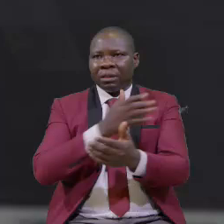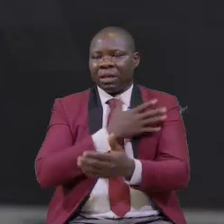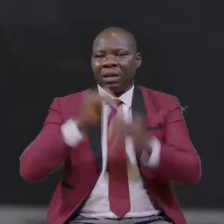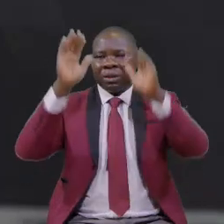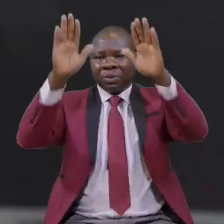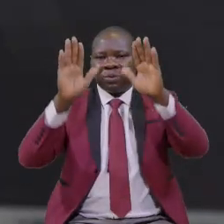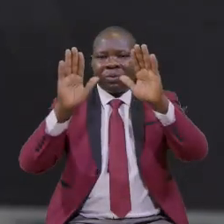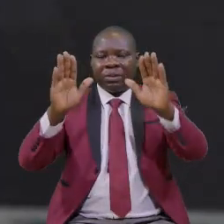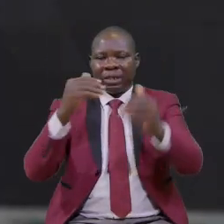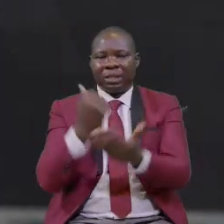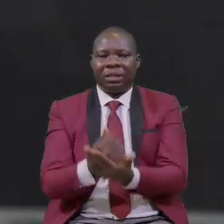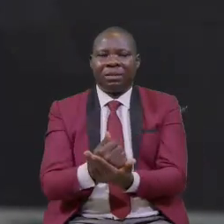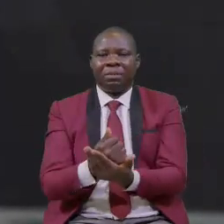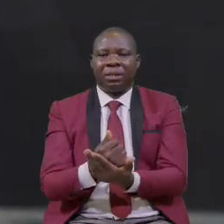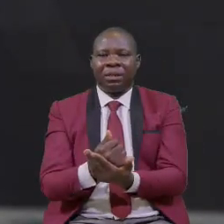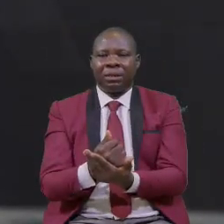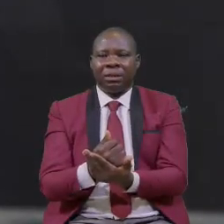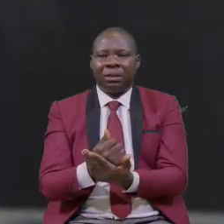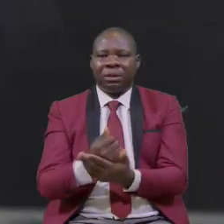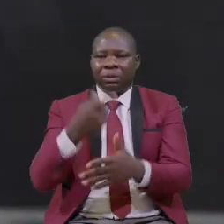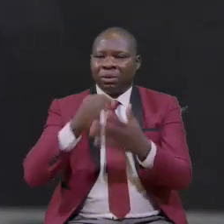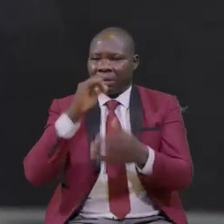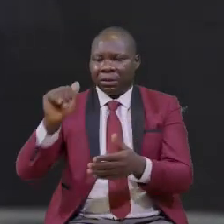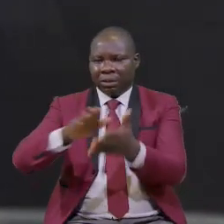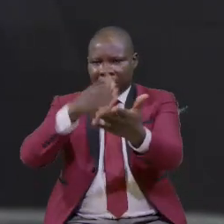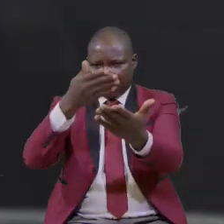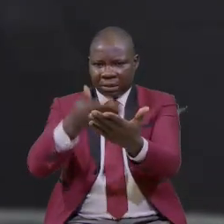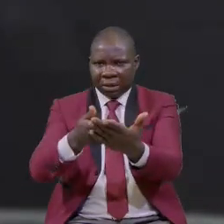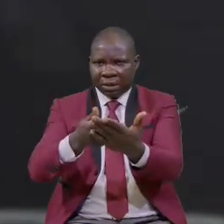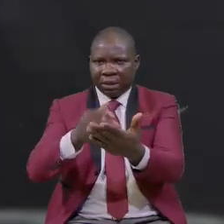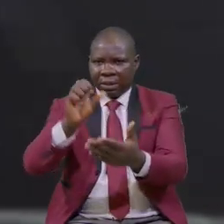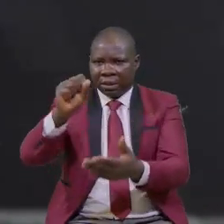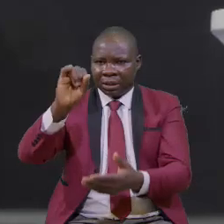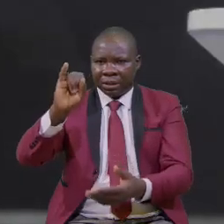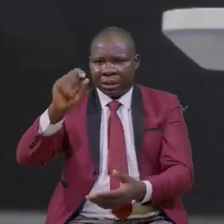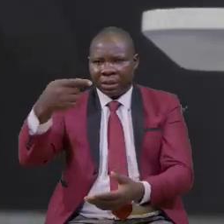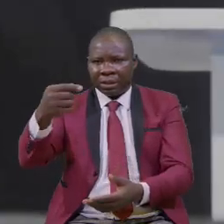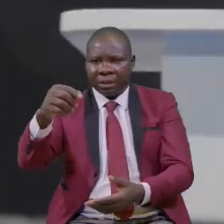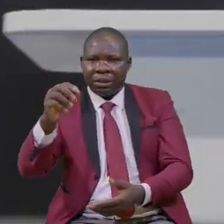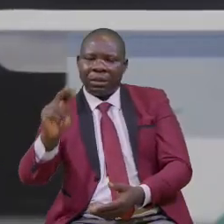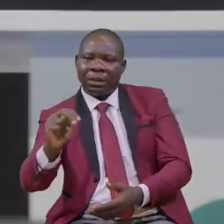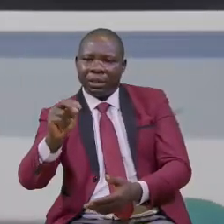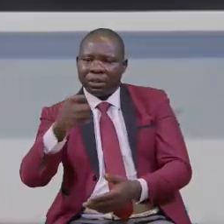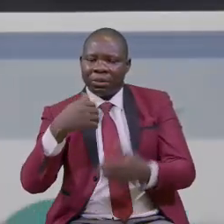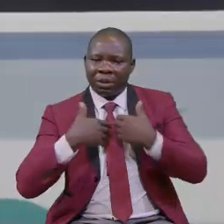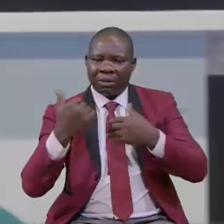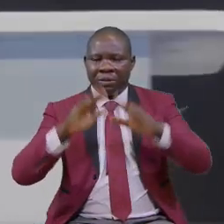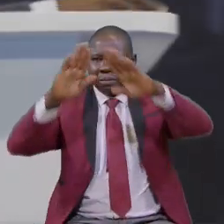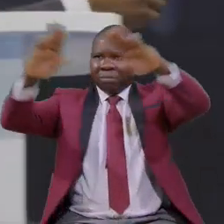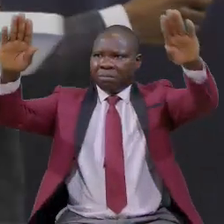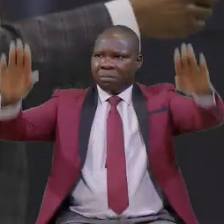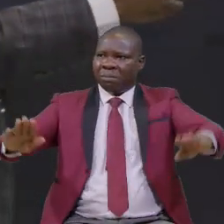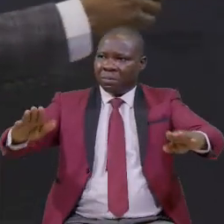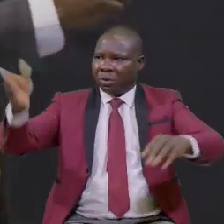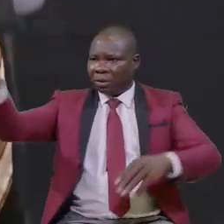wonders. What's a sign? A signboard. You have that signboard there,